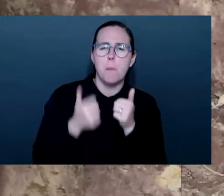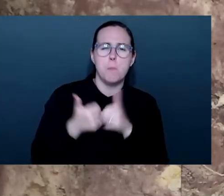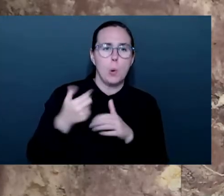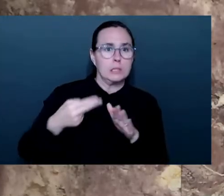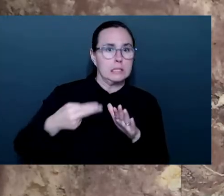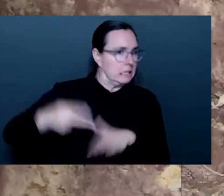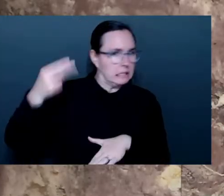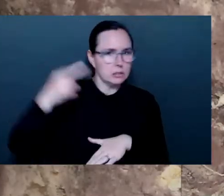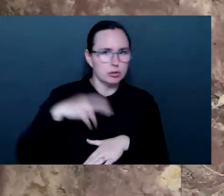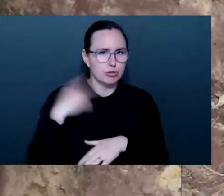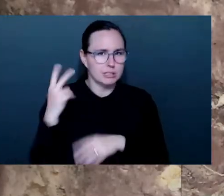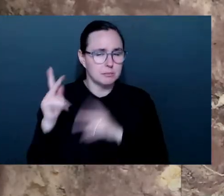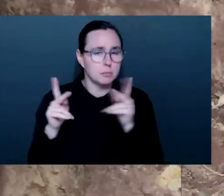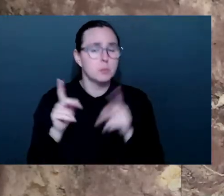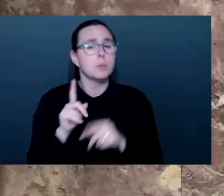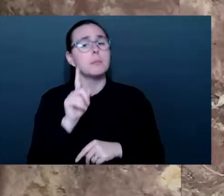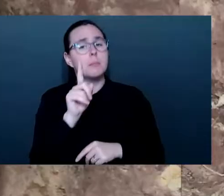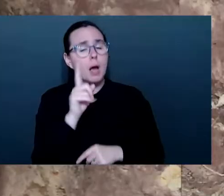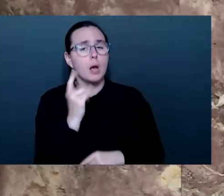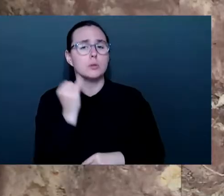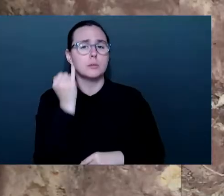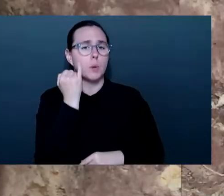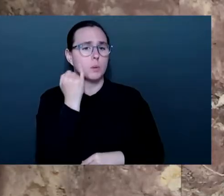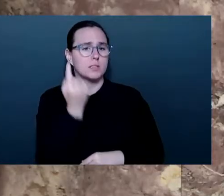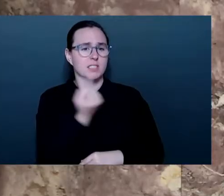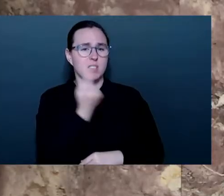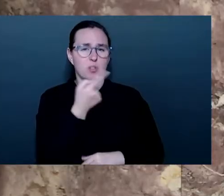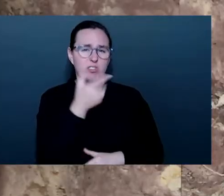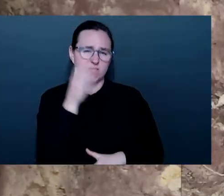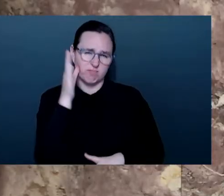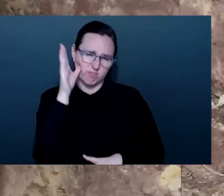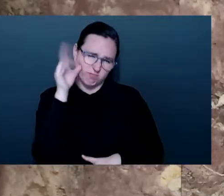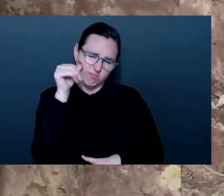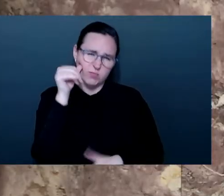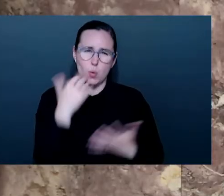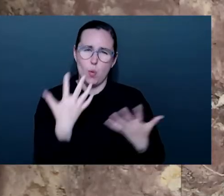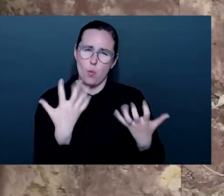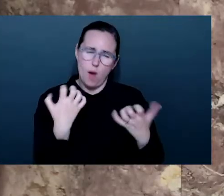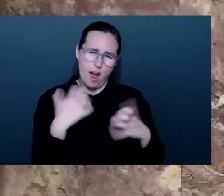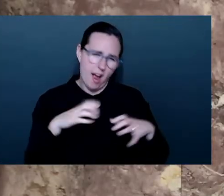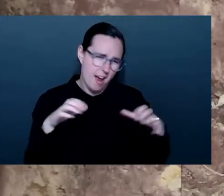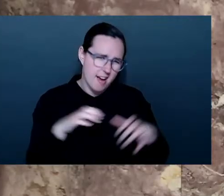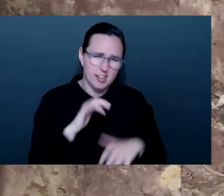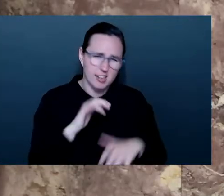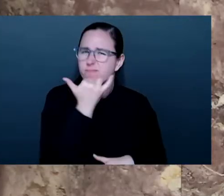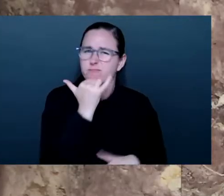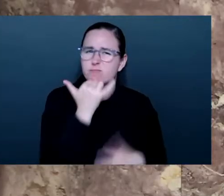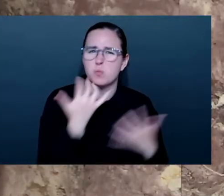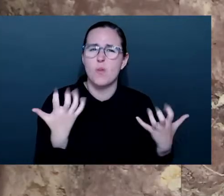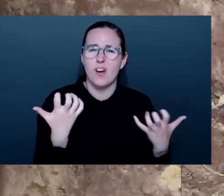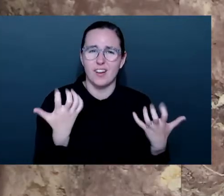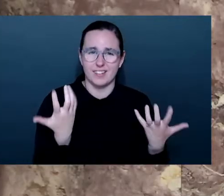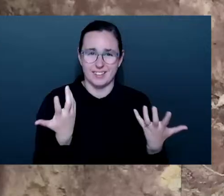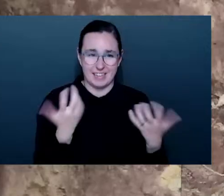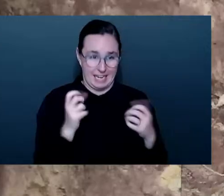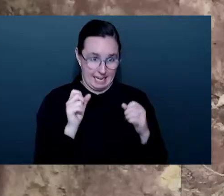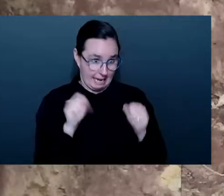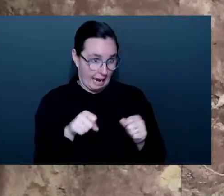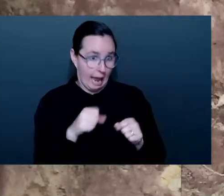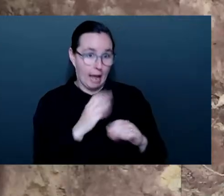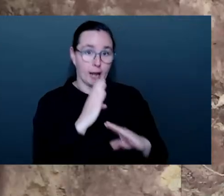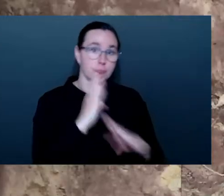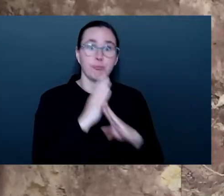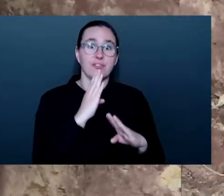an offense, it builds on other supervision tools like risk and needs assessments, home